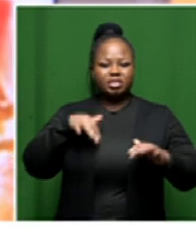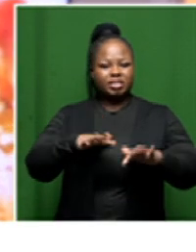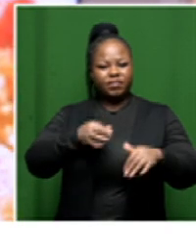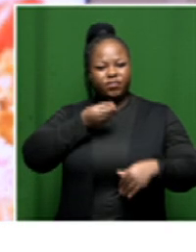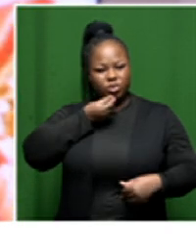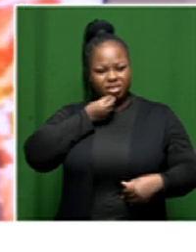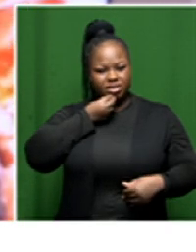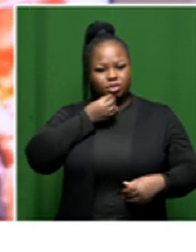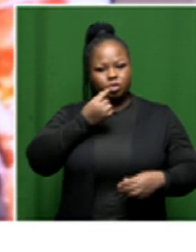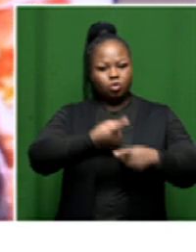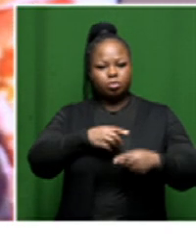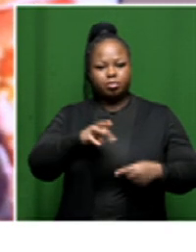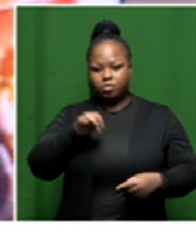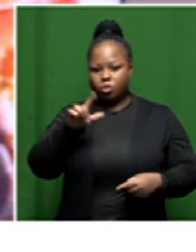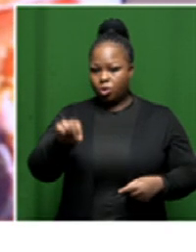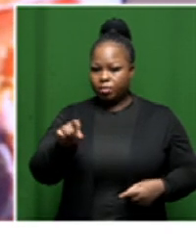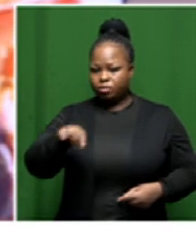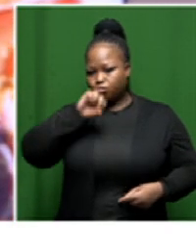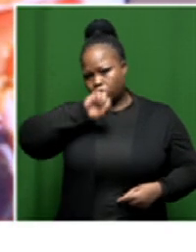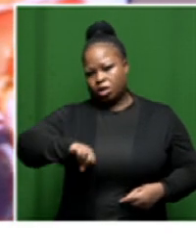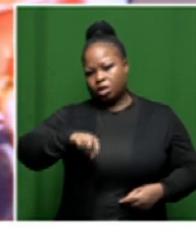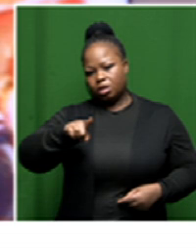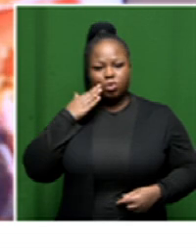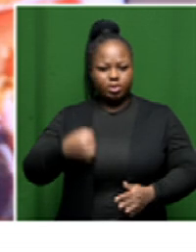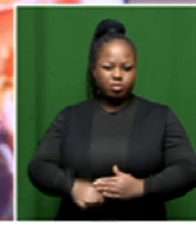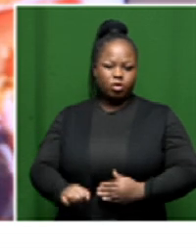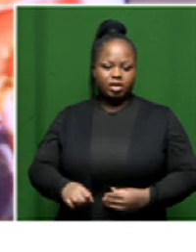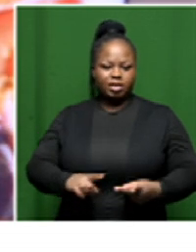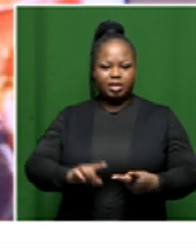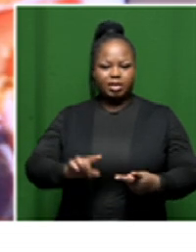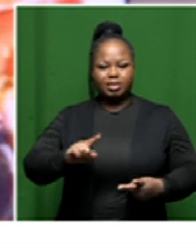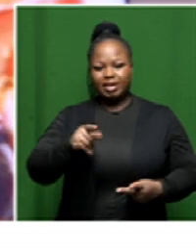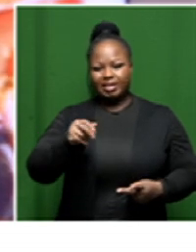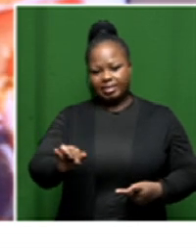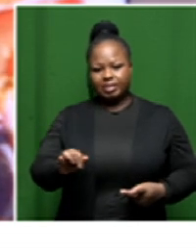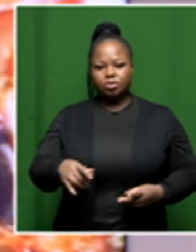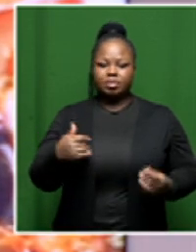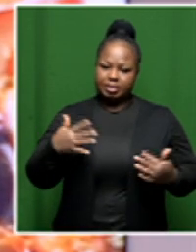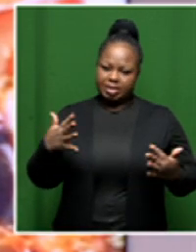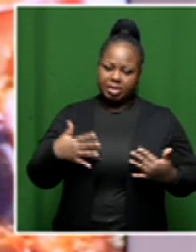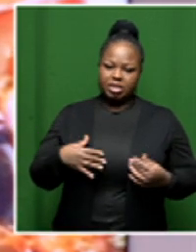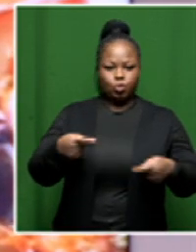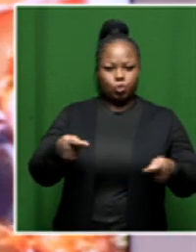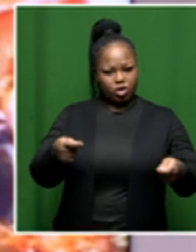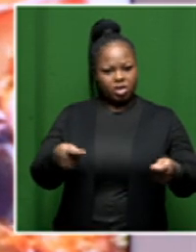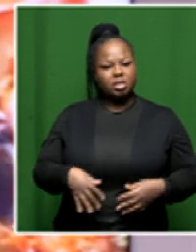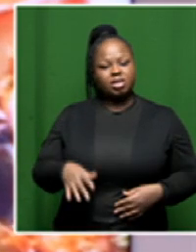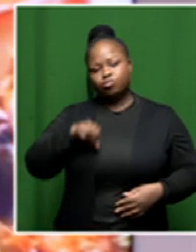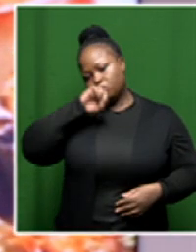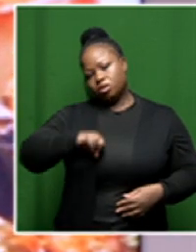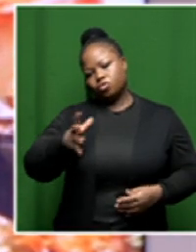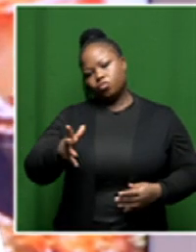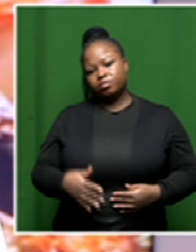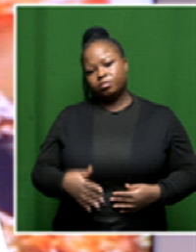honest, Samuro, he loved seafood when he was born. Diane loves seafood. So I started cooking seafood. Okay. And I just fell in love with